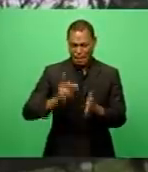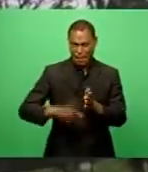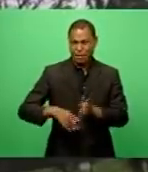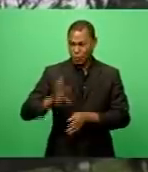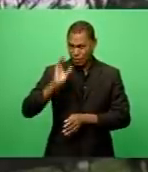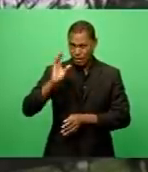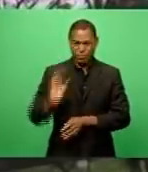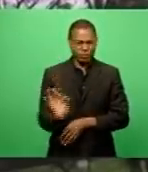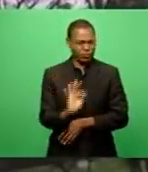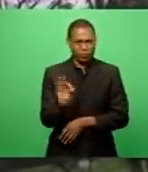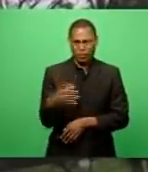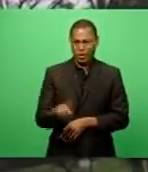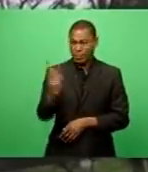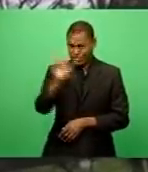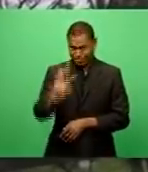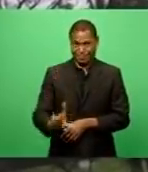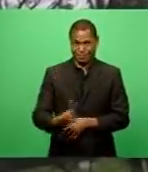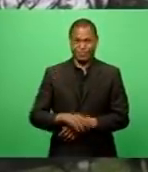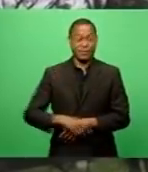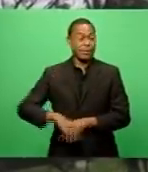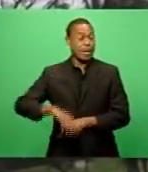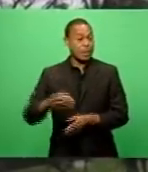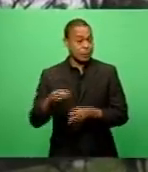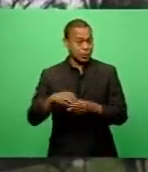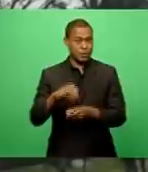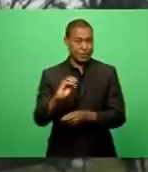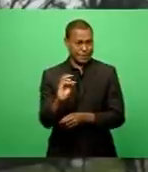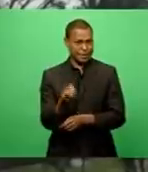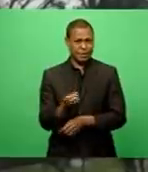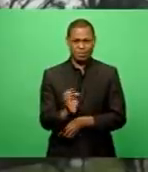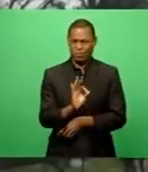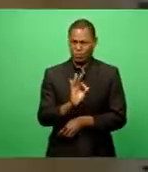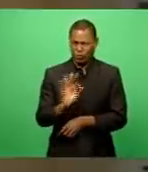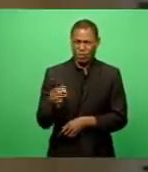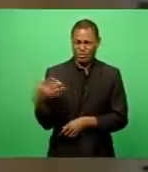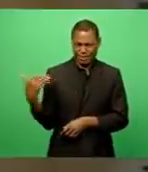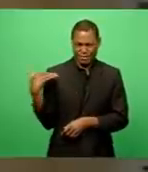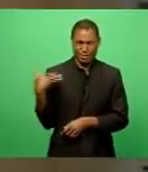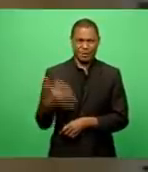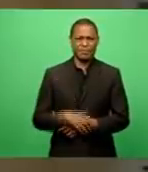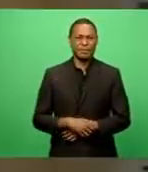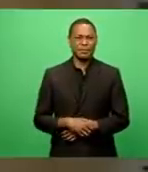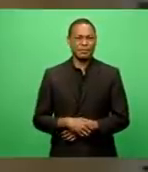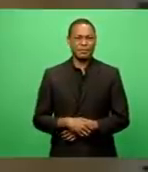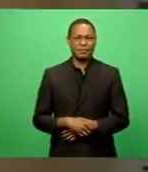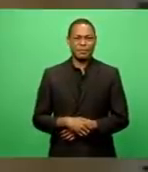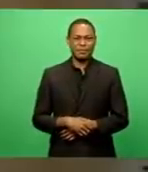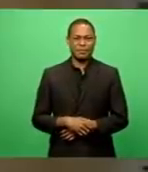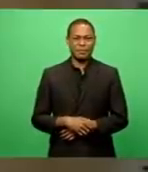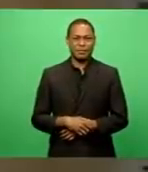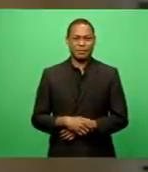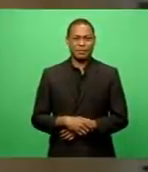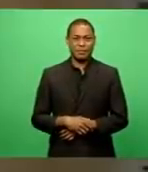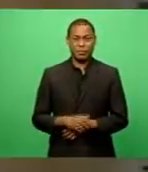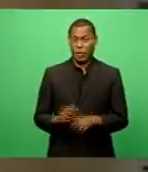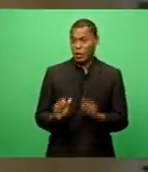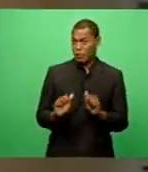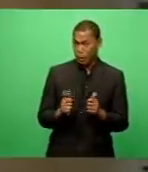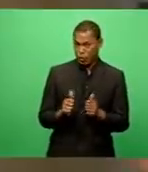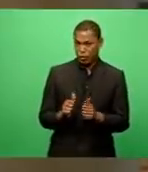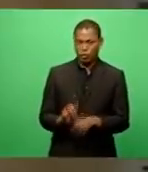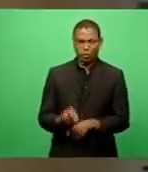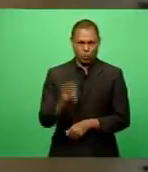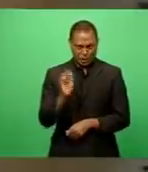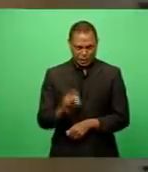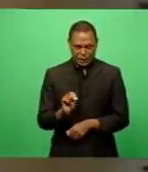without electricity, including some which were not seriously affected. Thereafter, we have to inspect every bit of power line